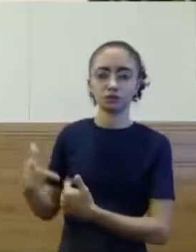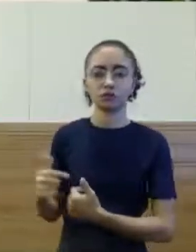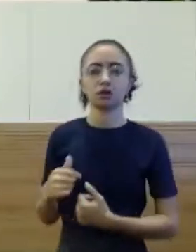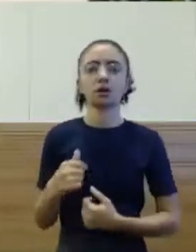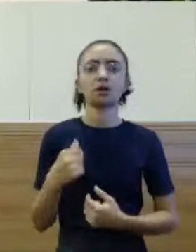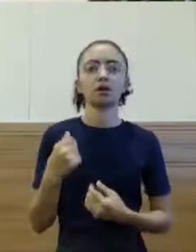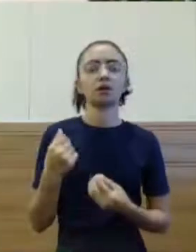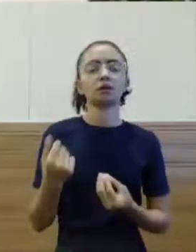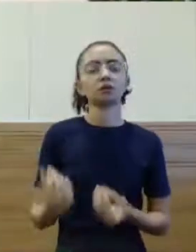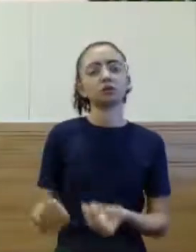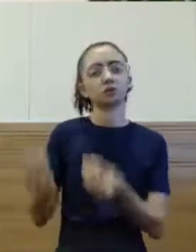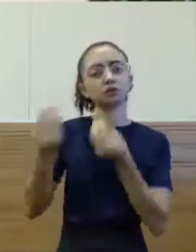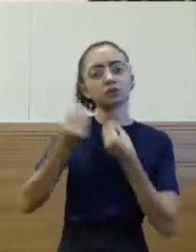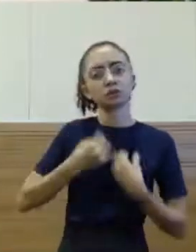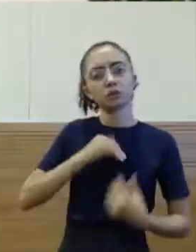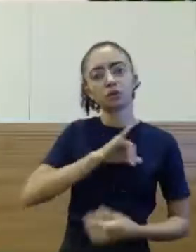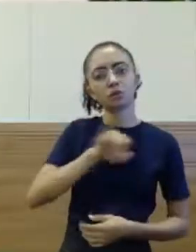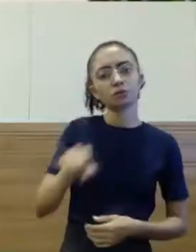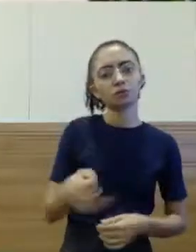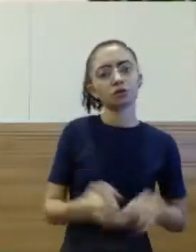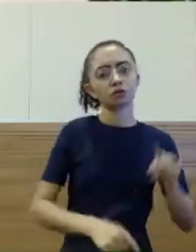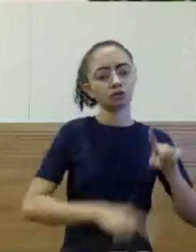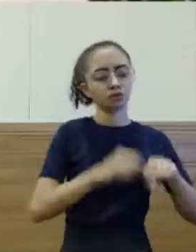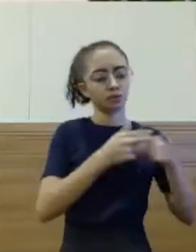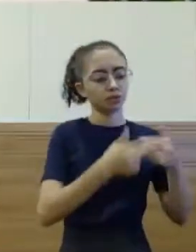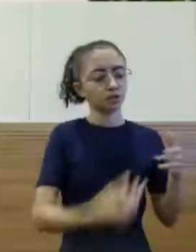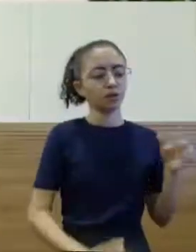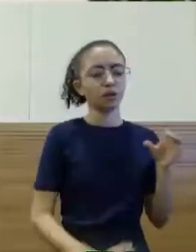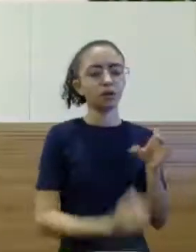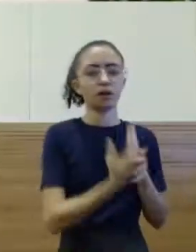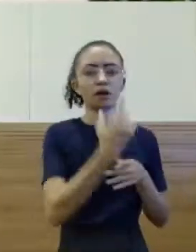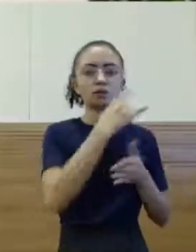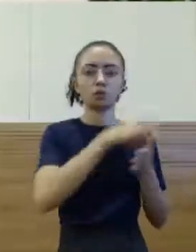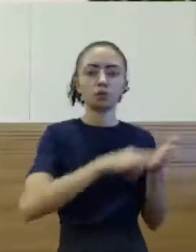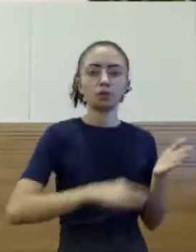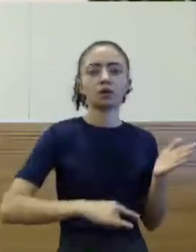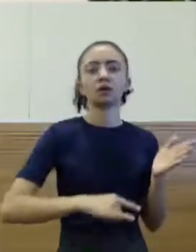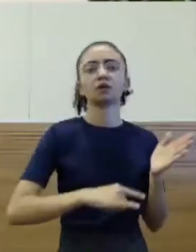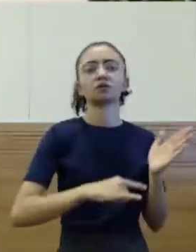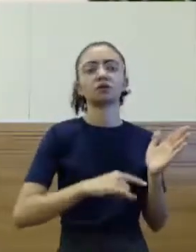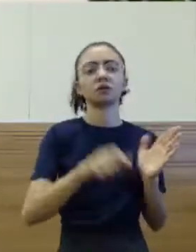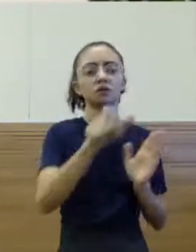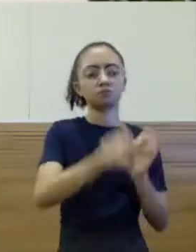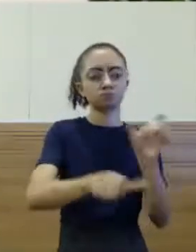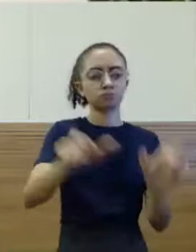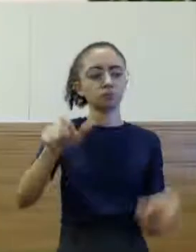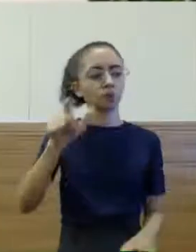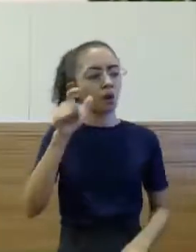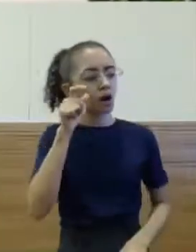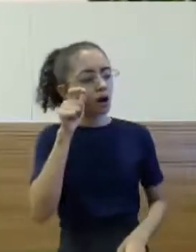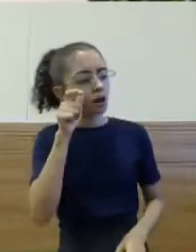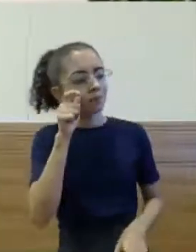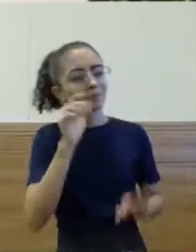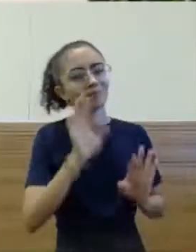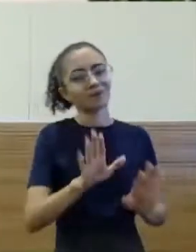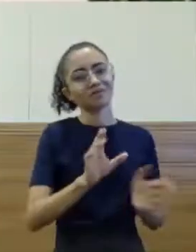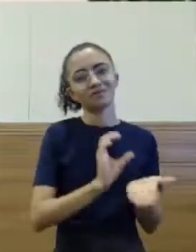that allowed us to create materials, things that generated a lot of interest.